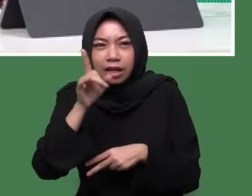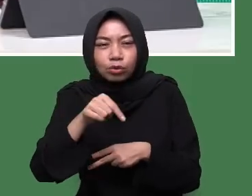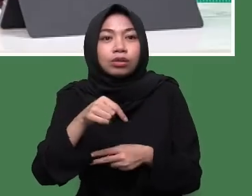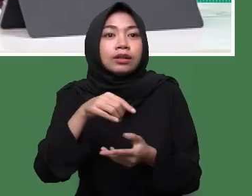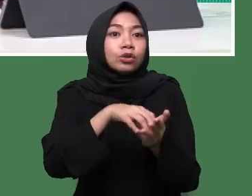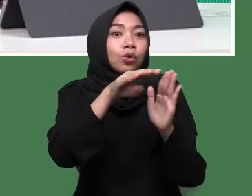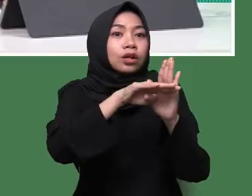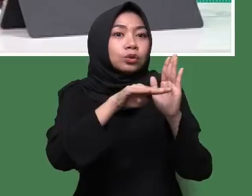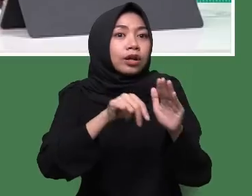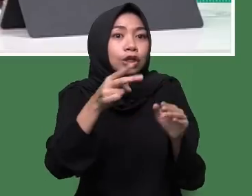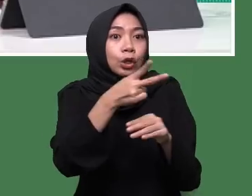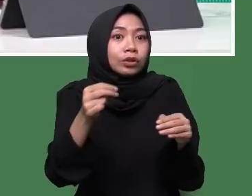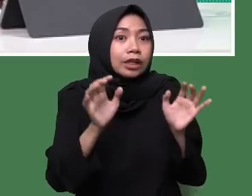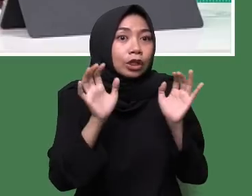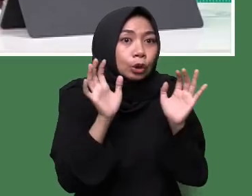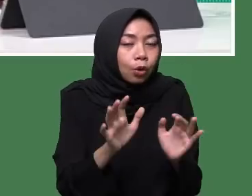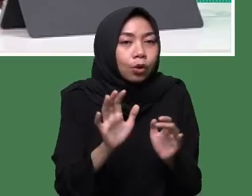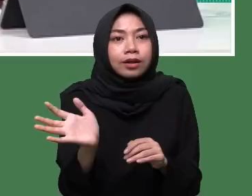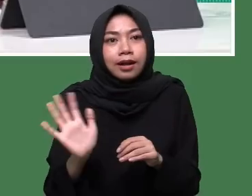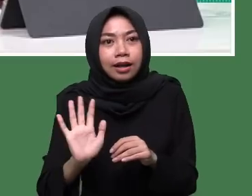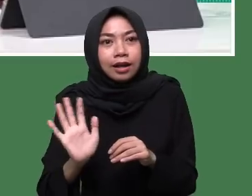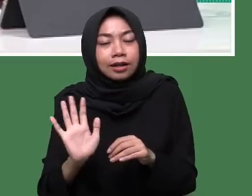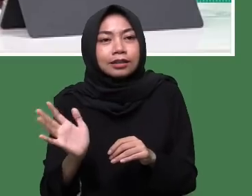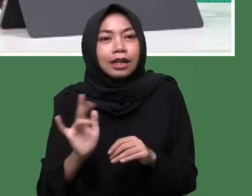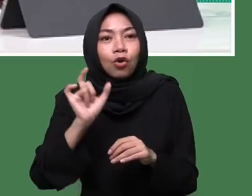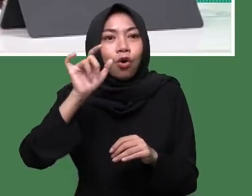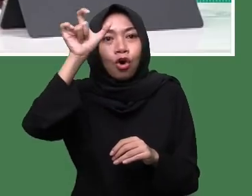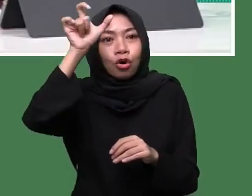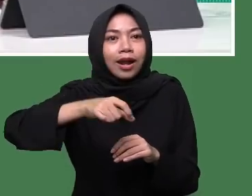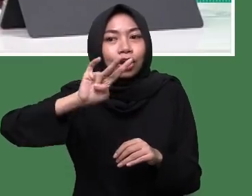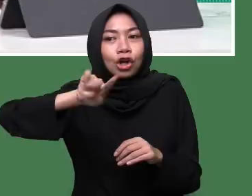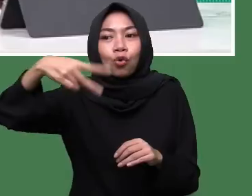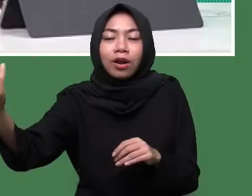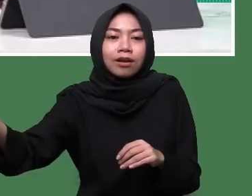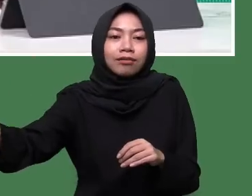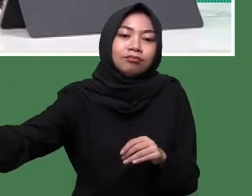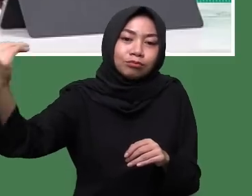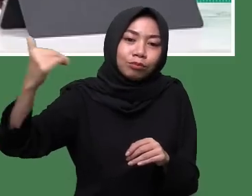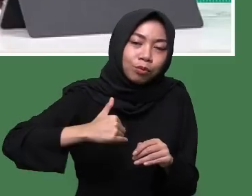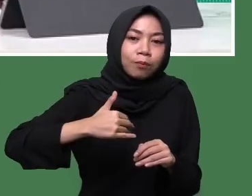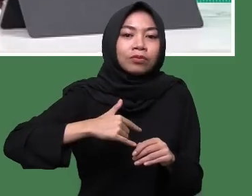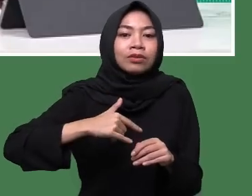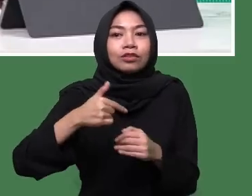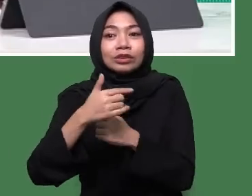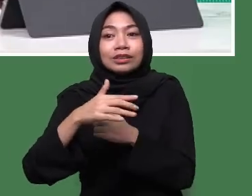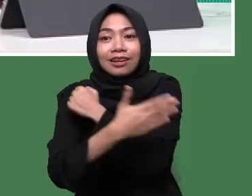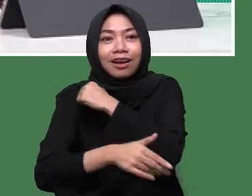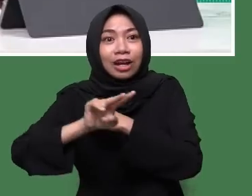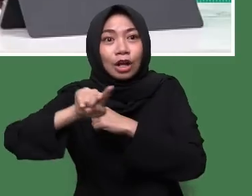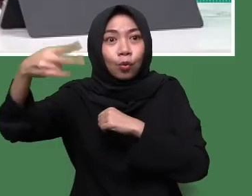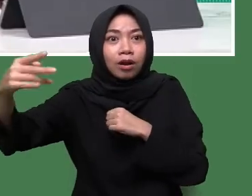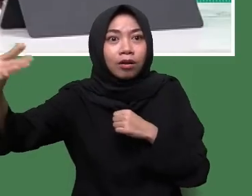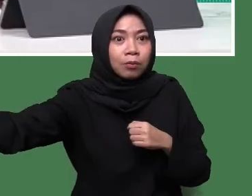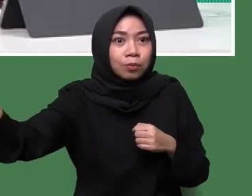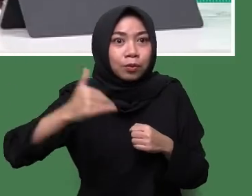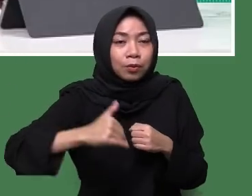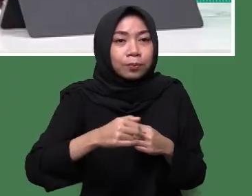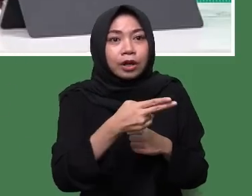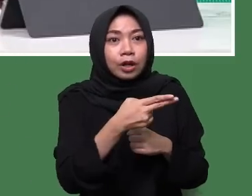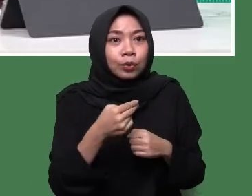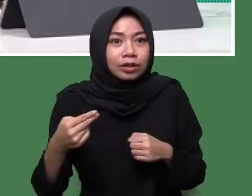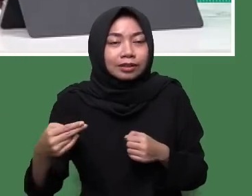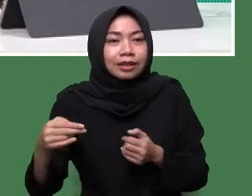or people who are visiting Indonesia and returning home, but also for other people from other countries who are coming to Indonesia, especially to